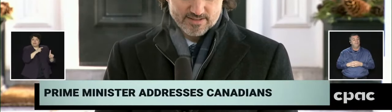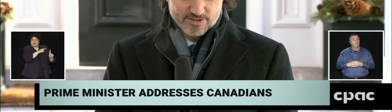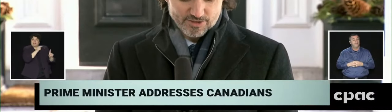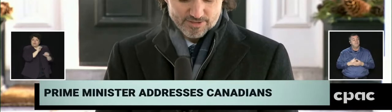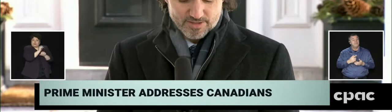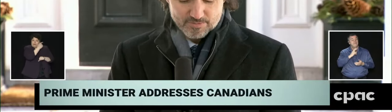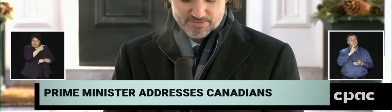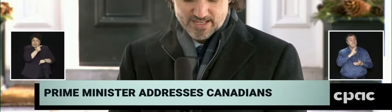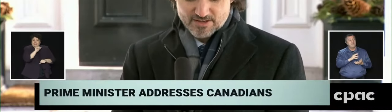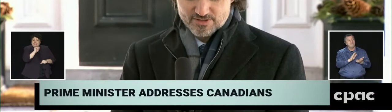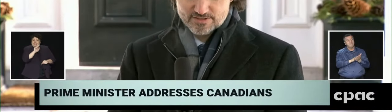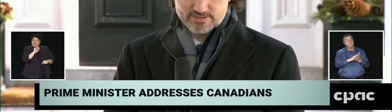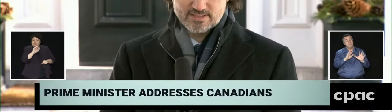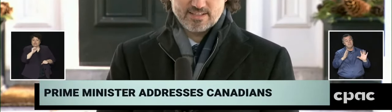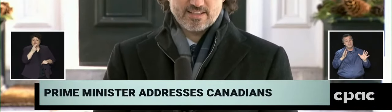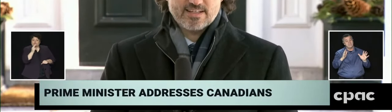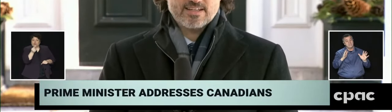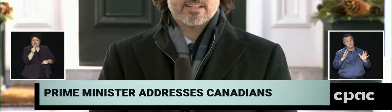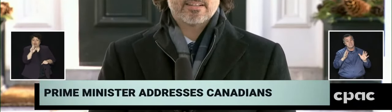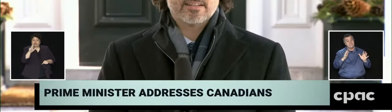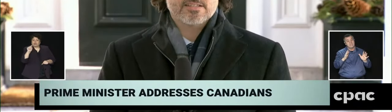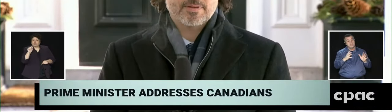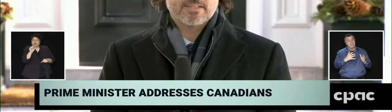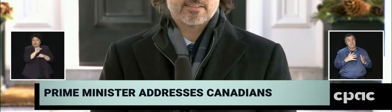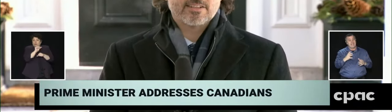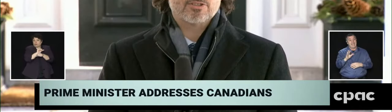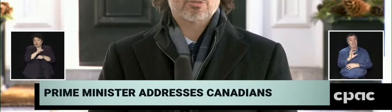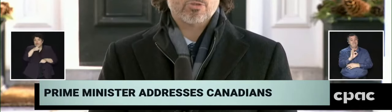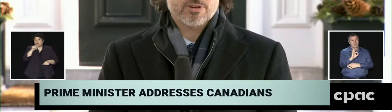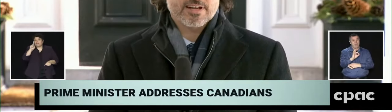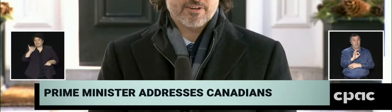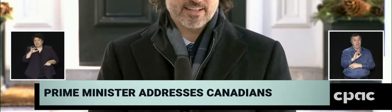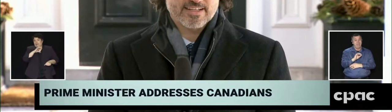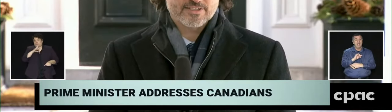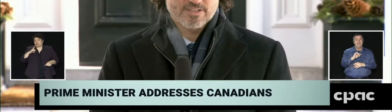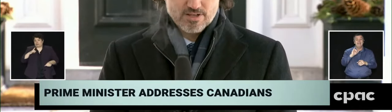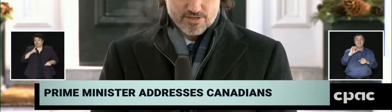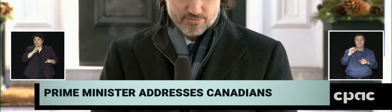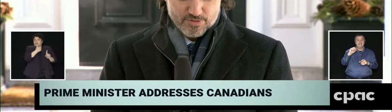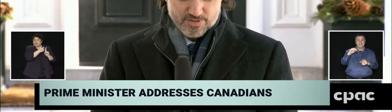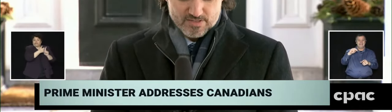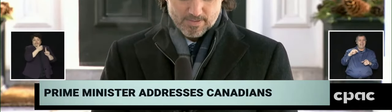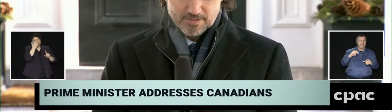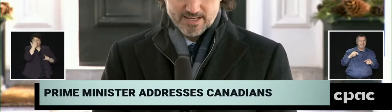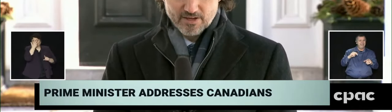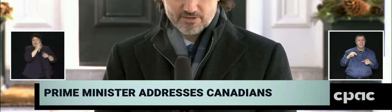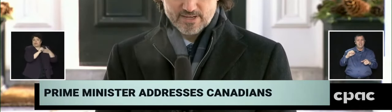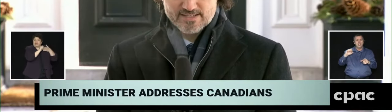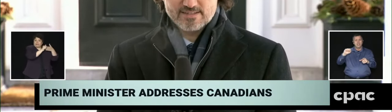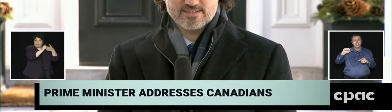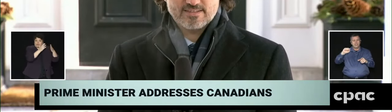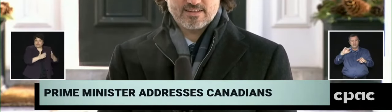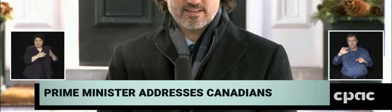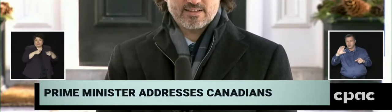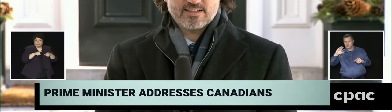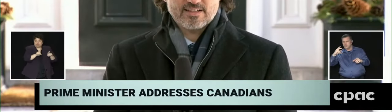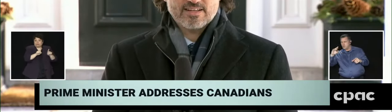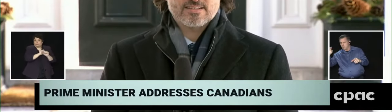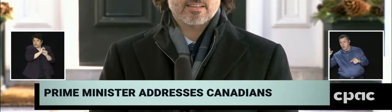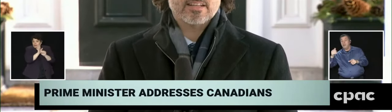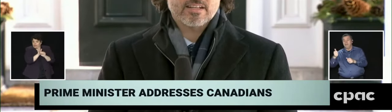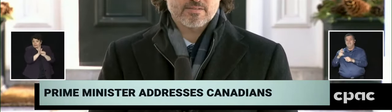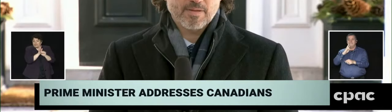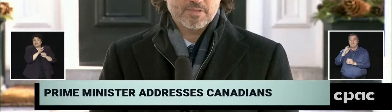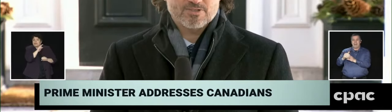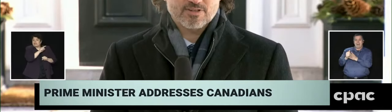Shugart, the clerk of the Privy Council. Ian has been an extraordinary leader through this public health crisis.